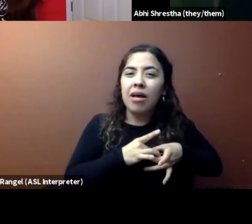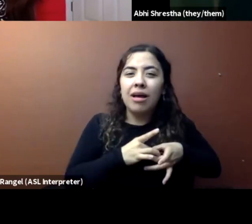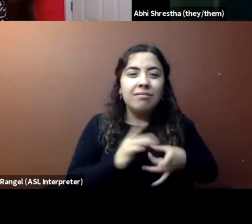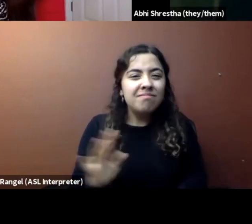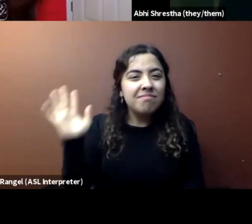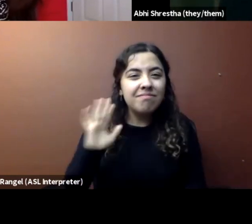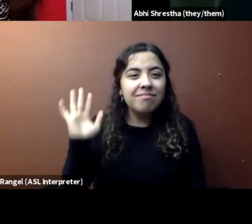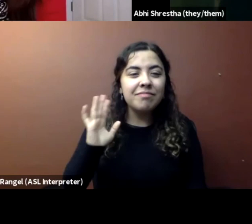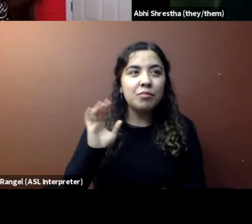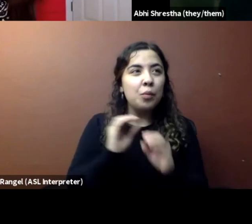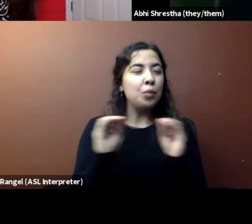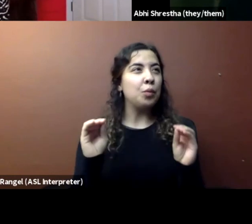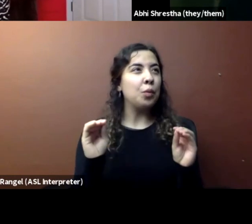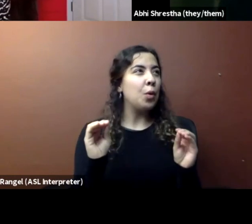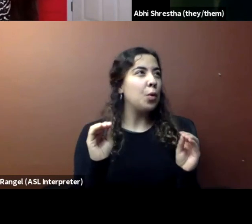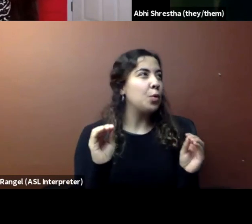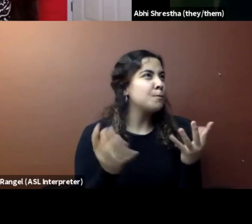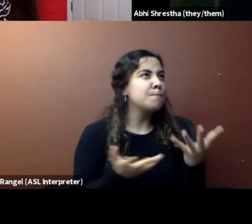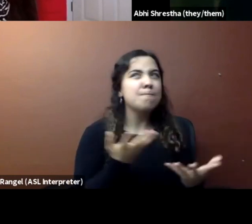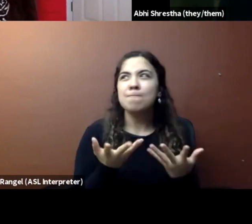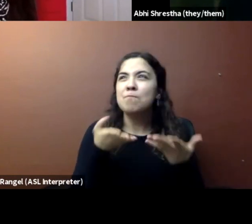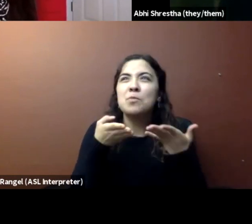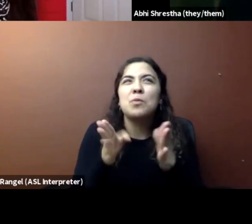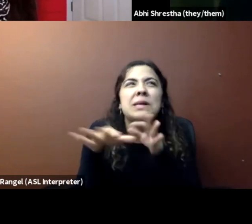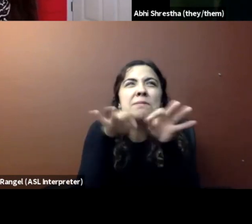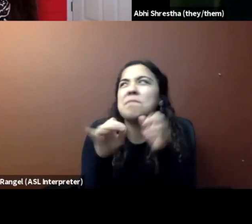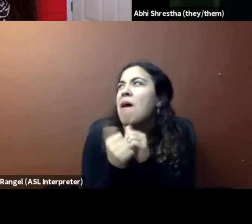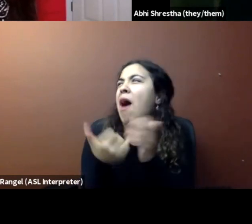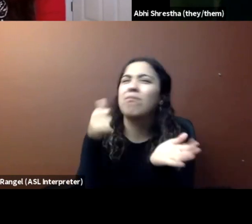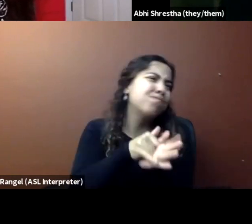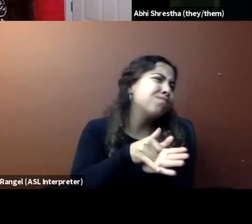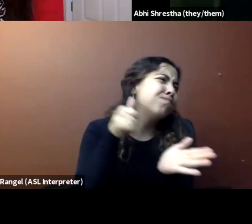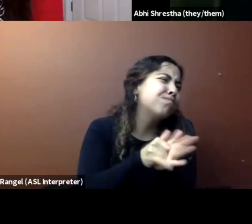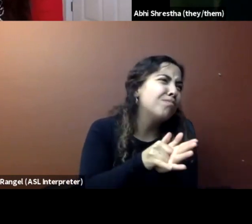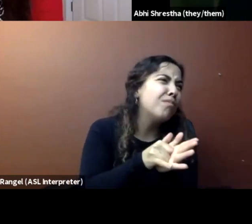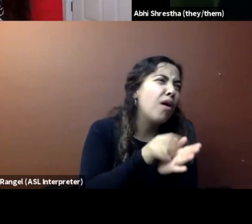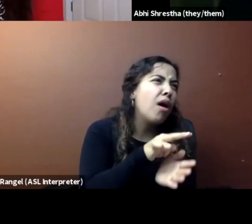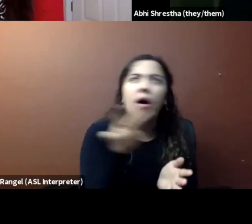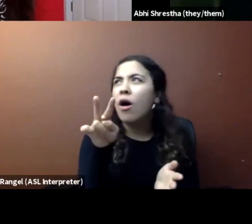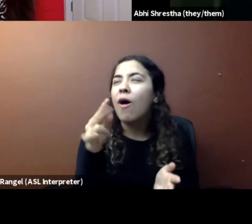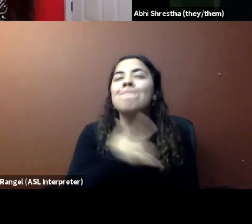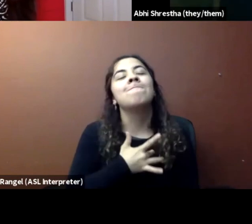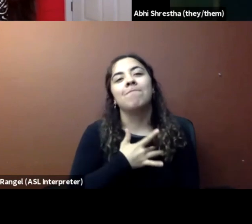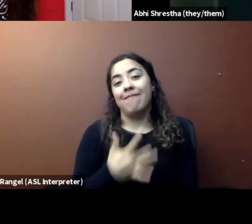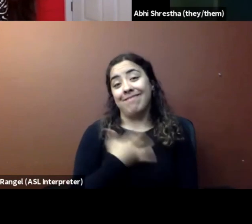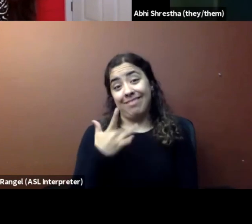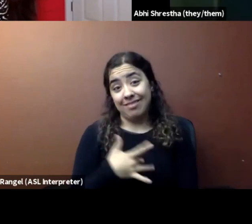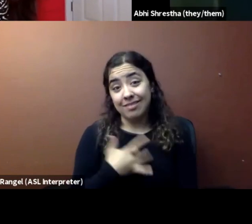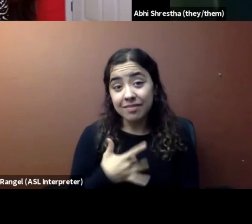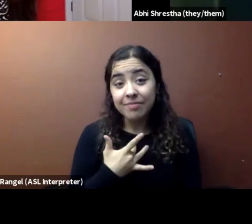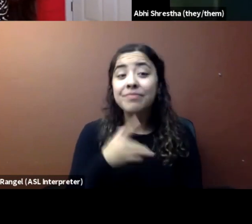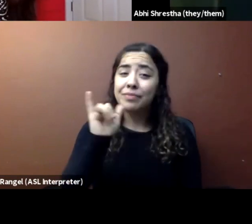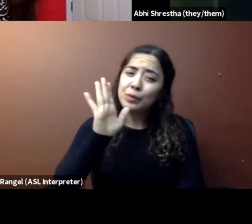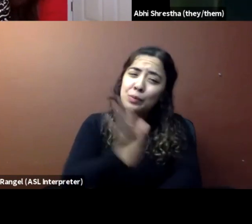tools to explain how, but I felt it. And I heard the music, the